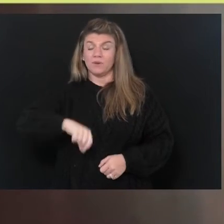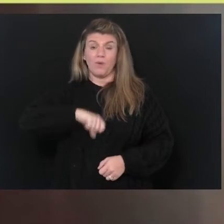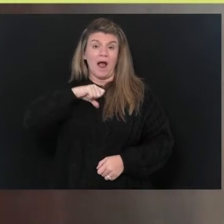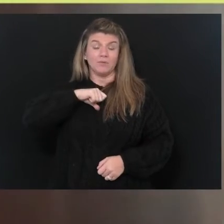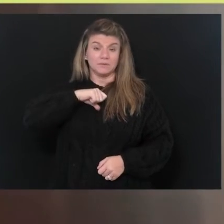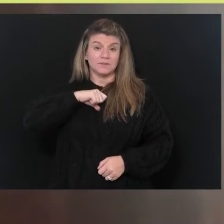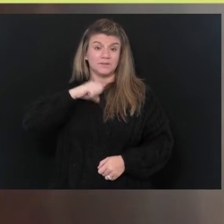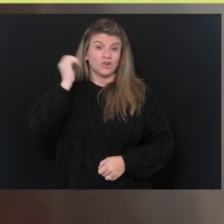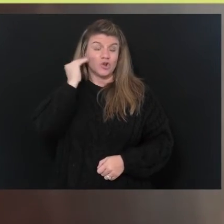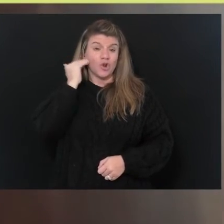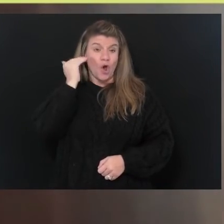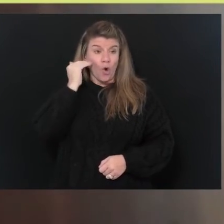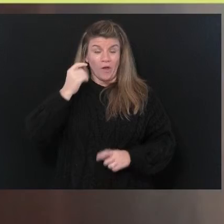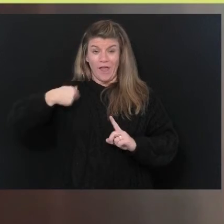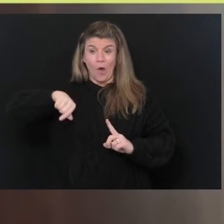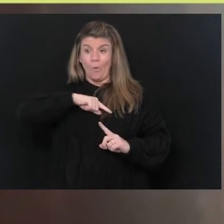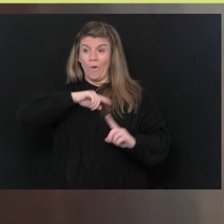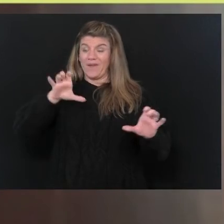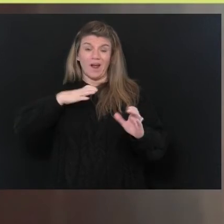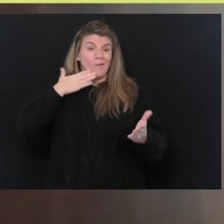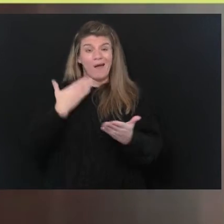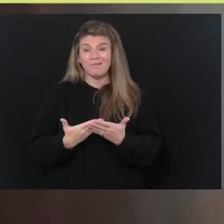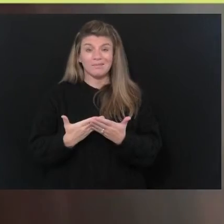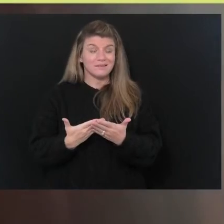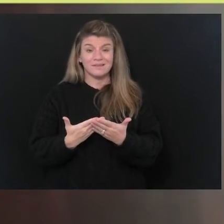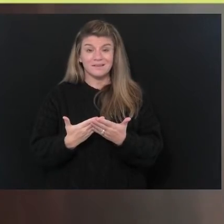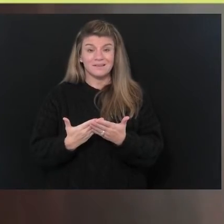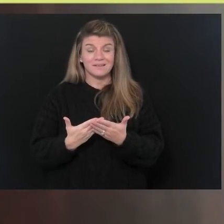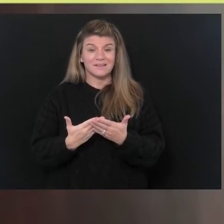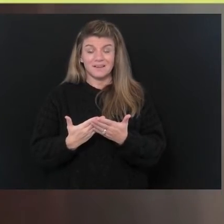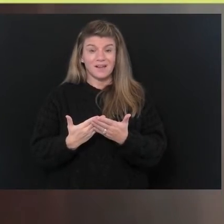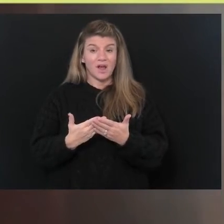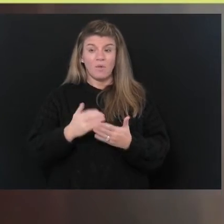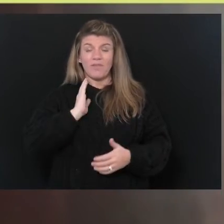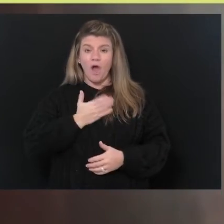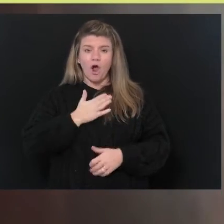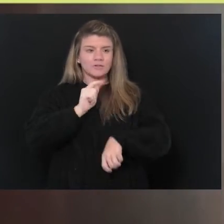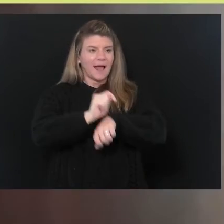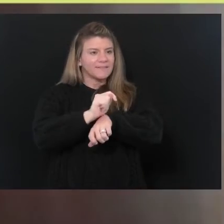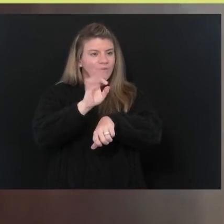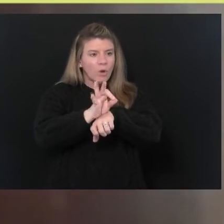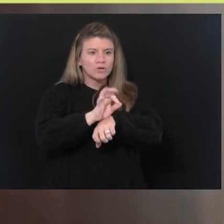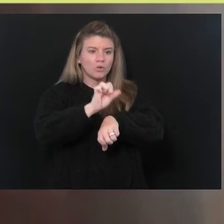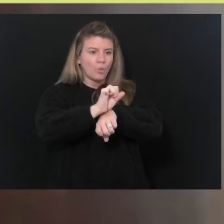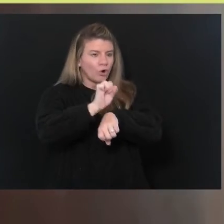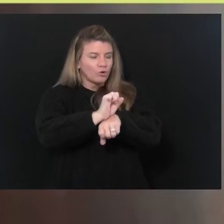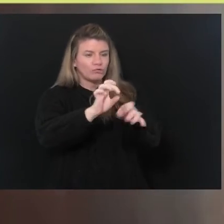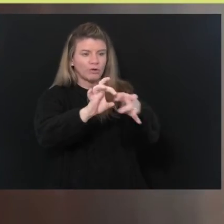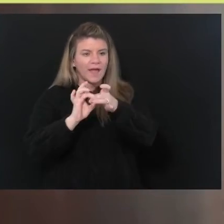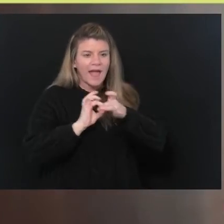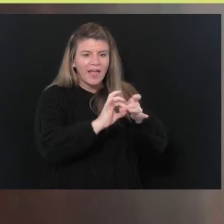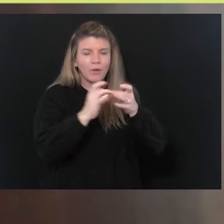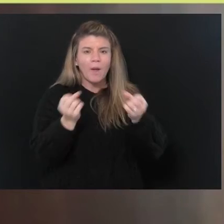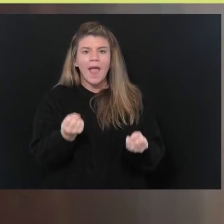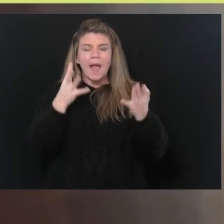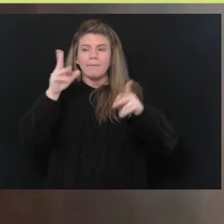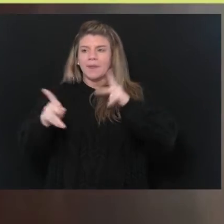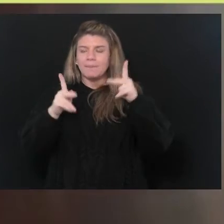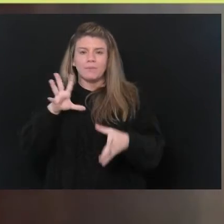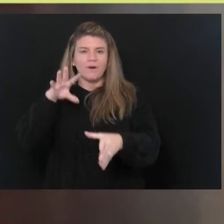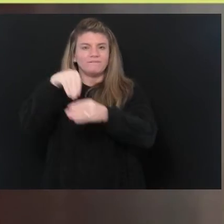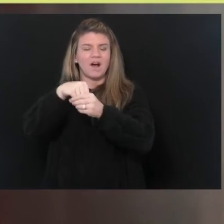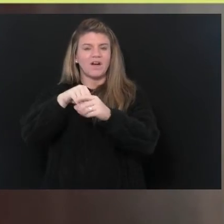fact that we have done so well, as the general said, with our task force and the number of people that we have involved,